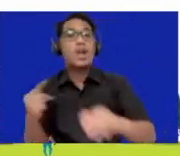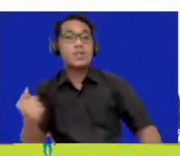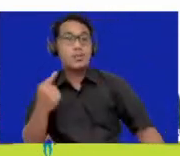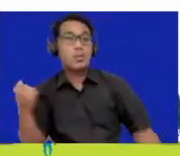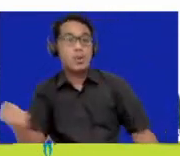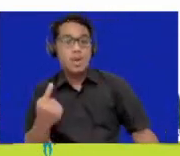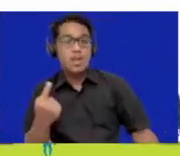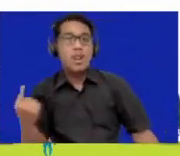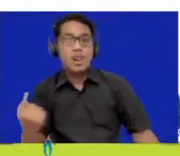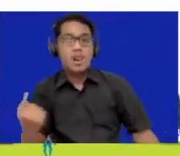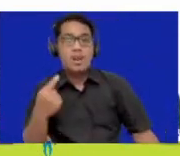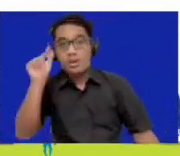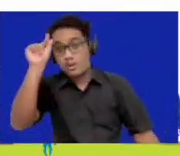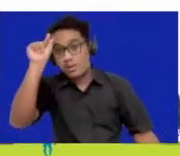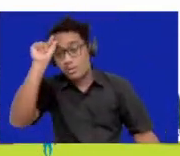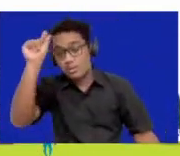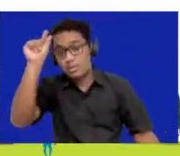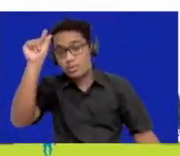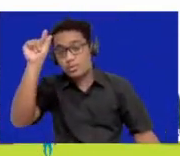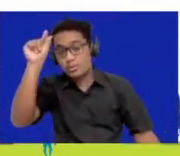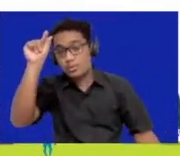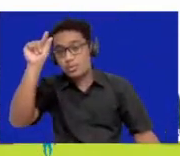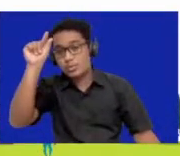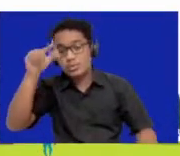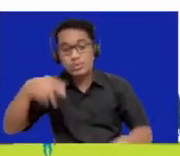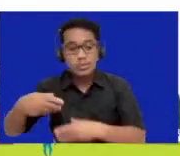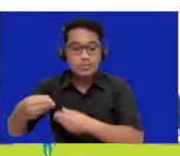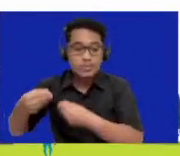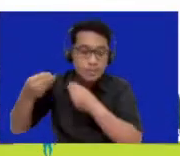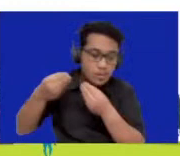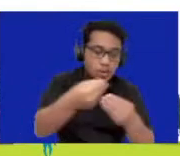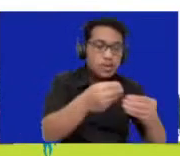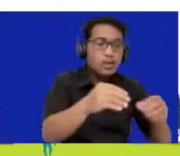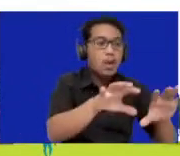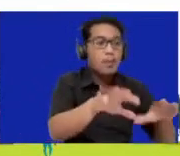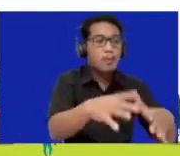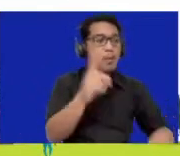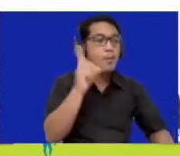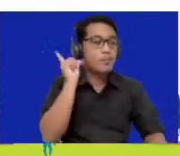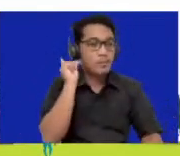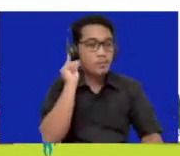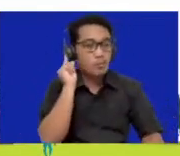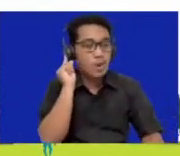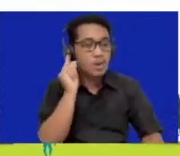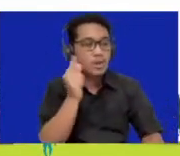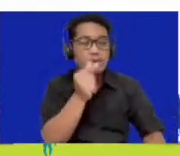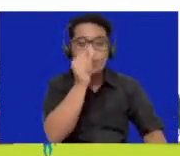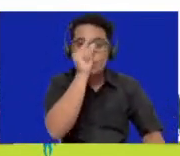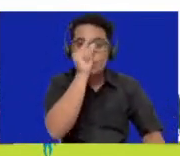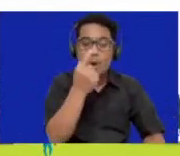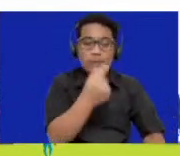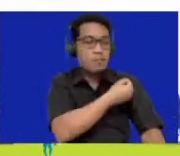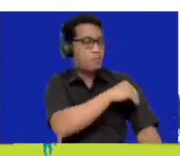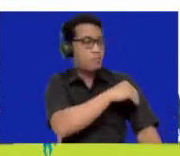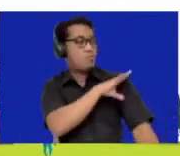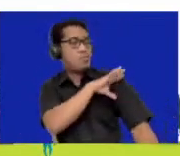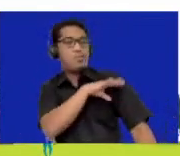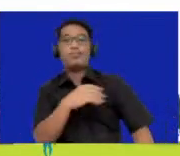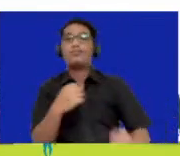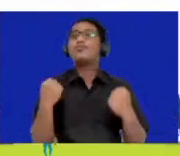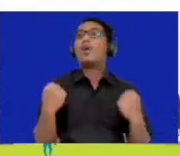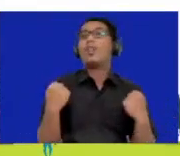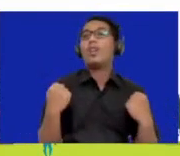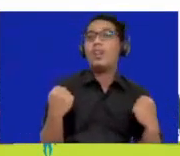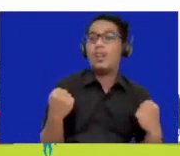management. WP's formal agreement with Bangladesh government's Cyclone Preparedness Program, CPP,